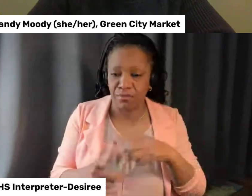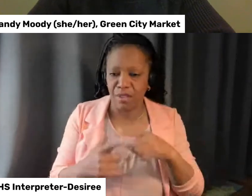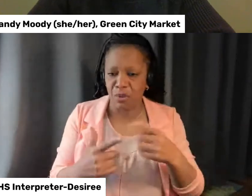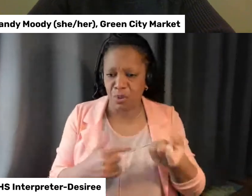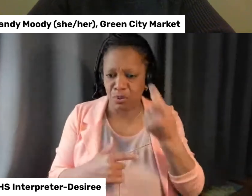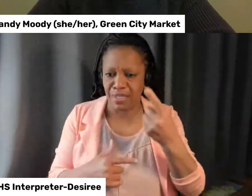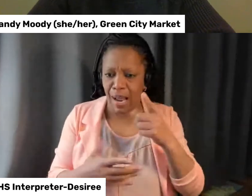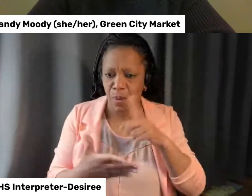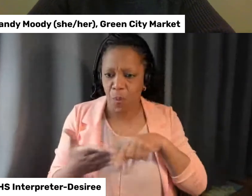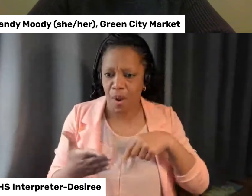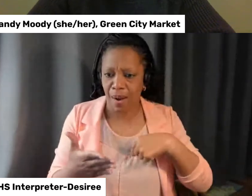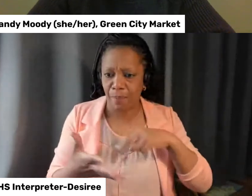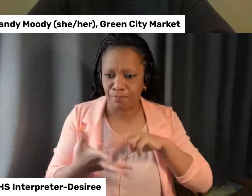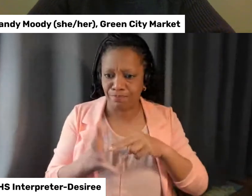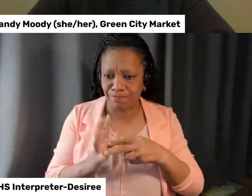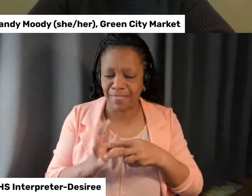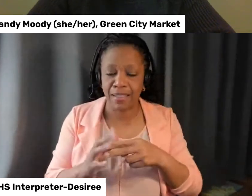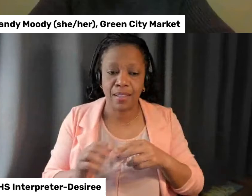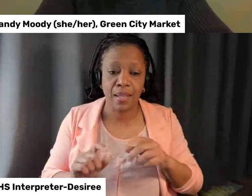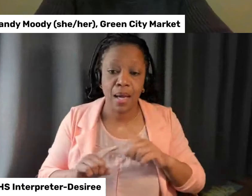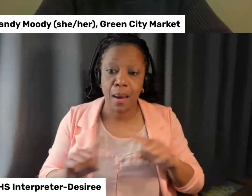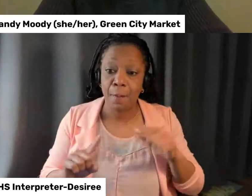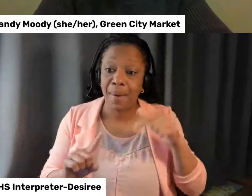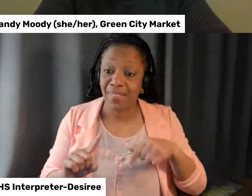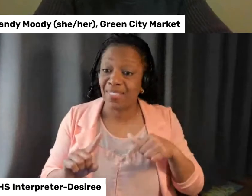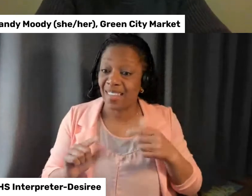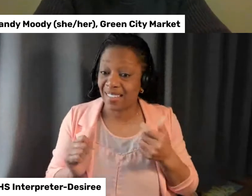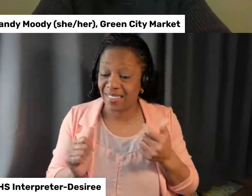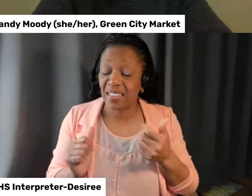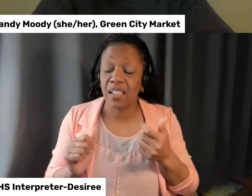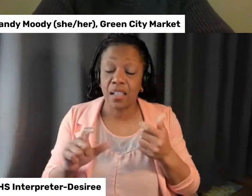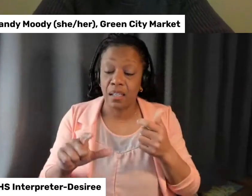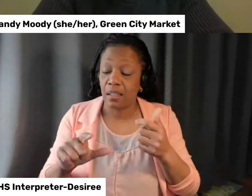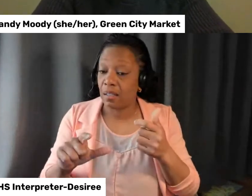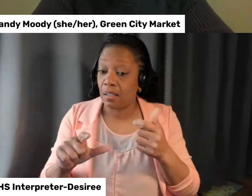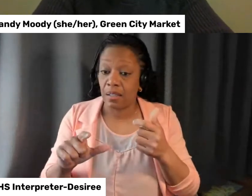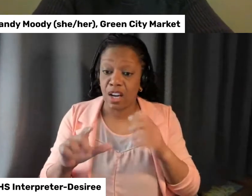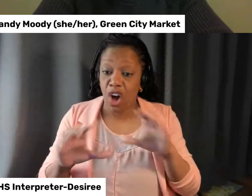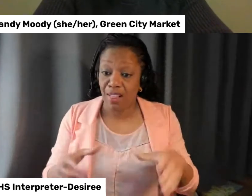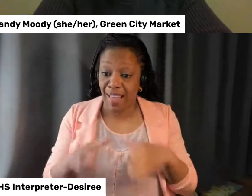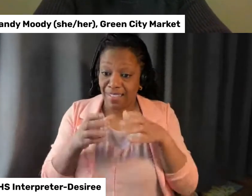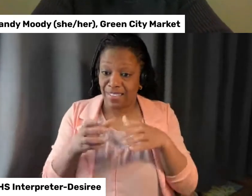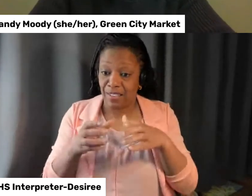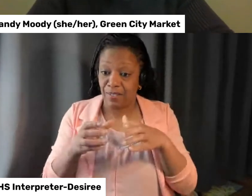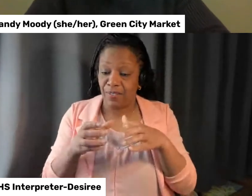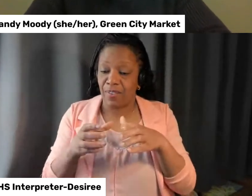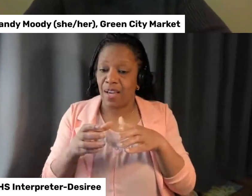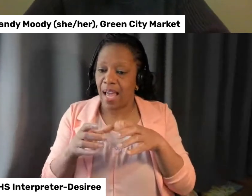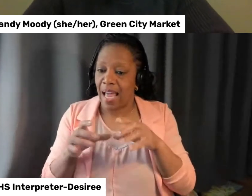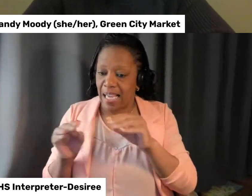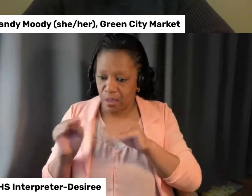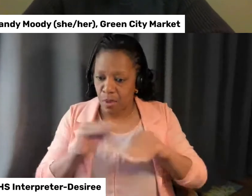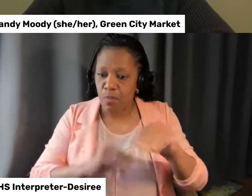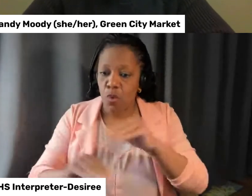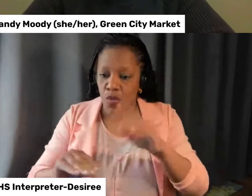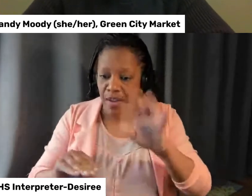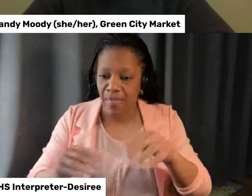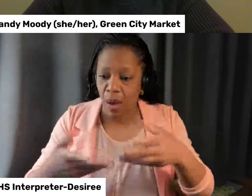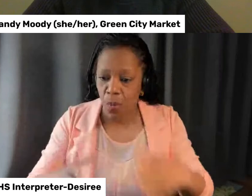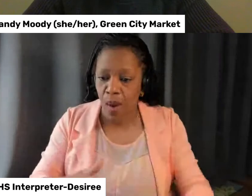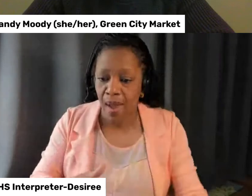collective has been moving like a mycelium, and unexpectedly, we have